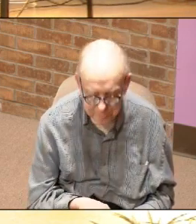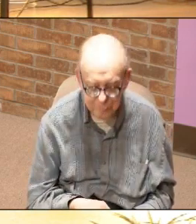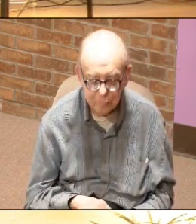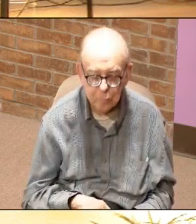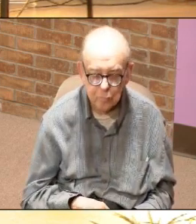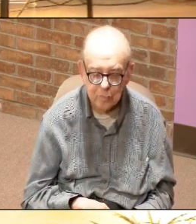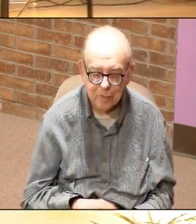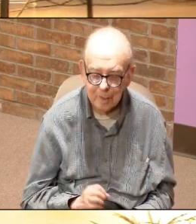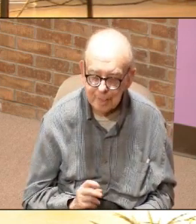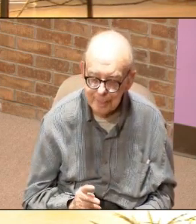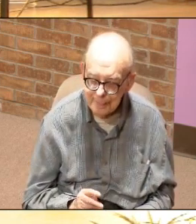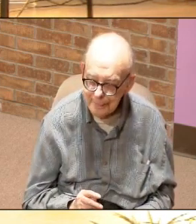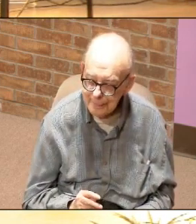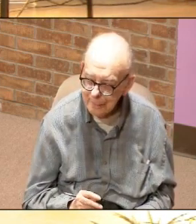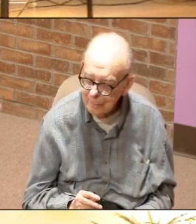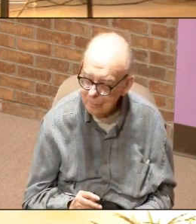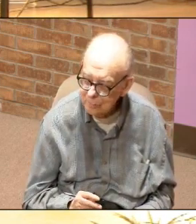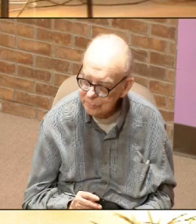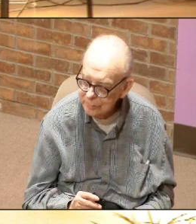All right.